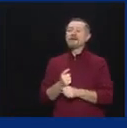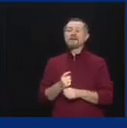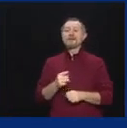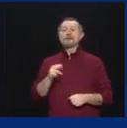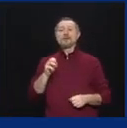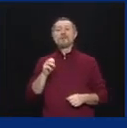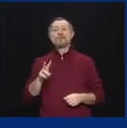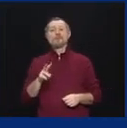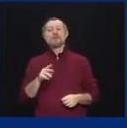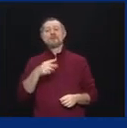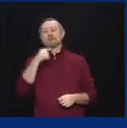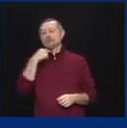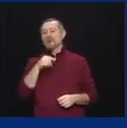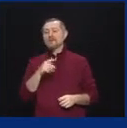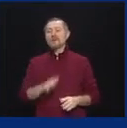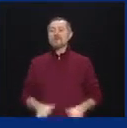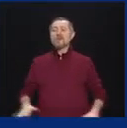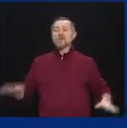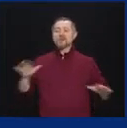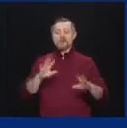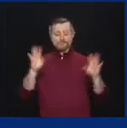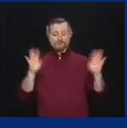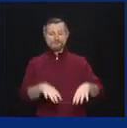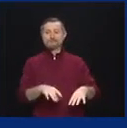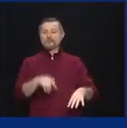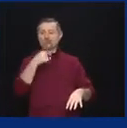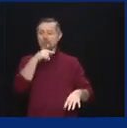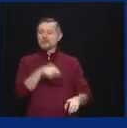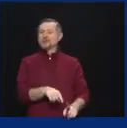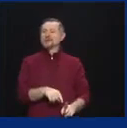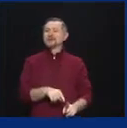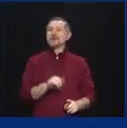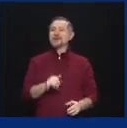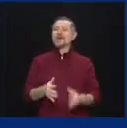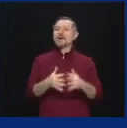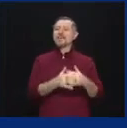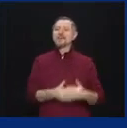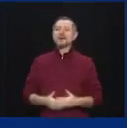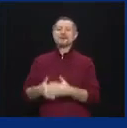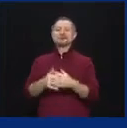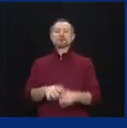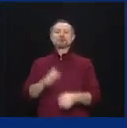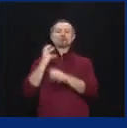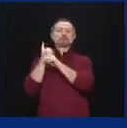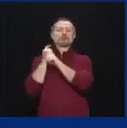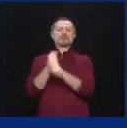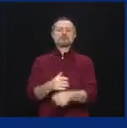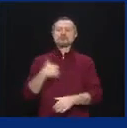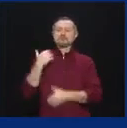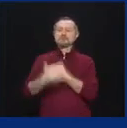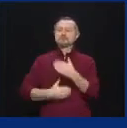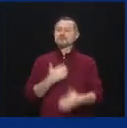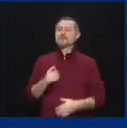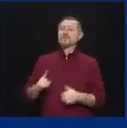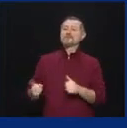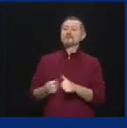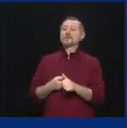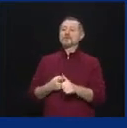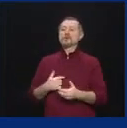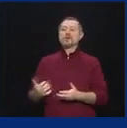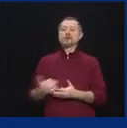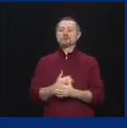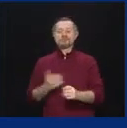turkey takes center stage as we observe the American tradition of commemorating the first harvest celebration held by